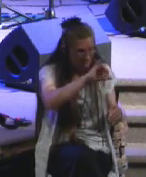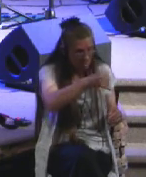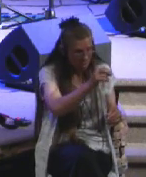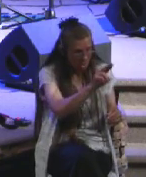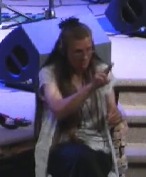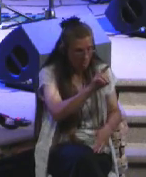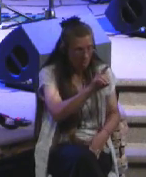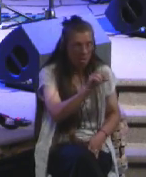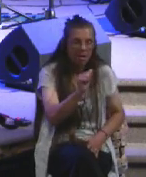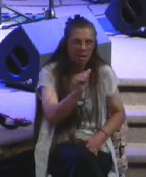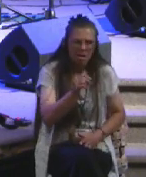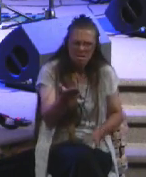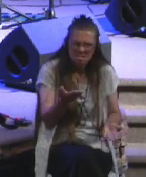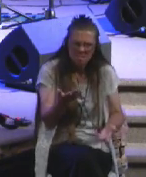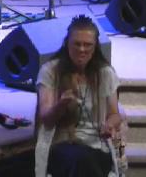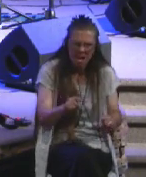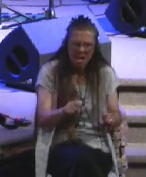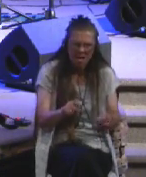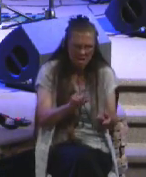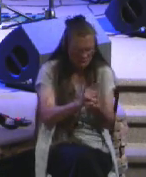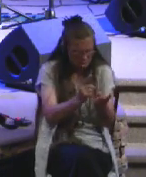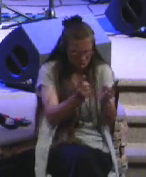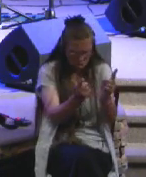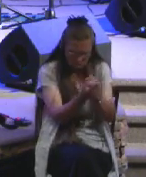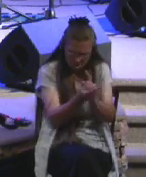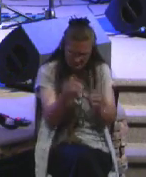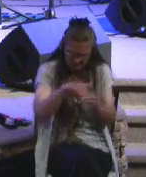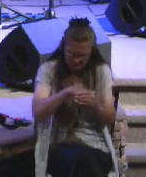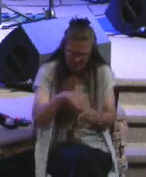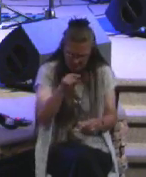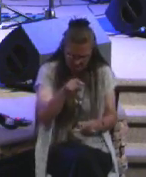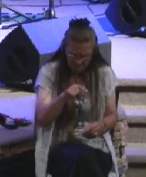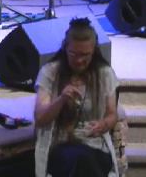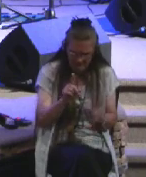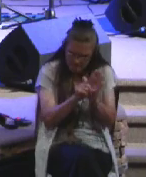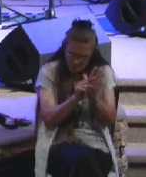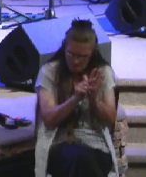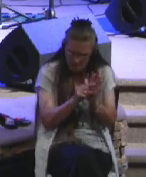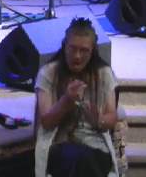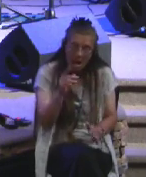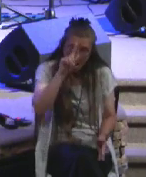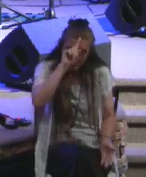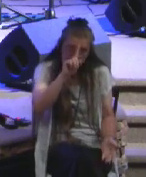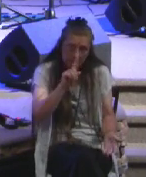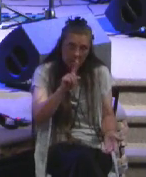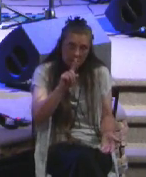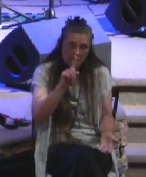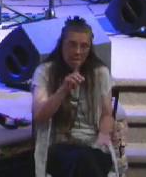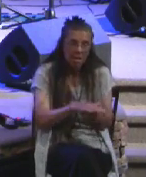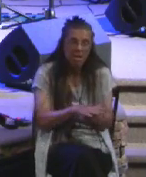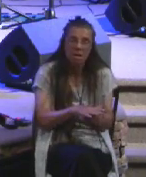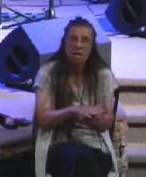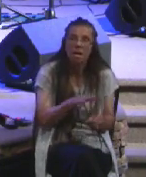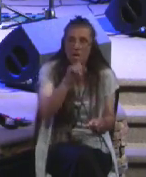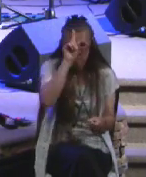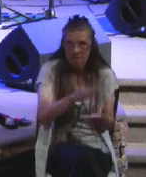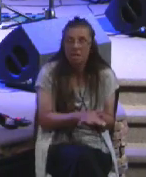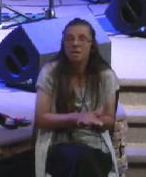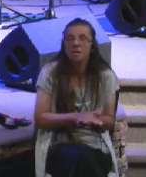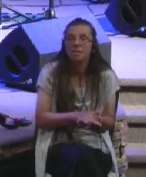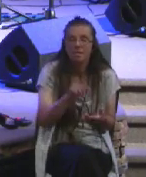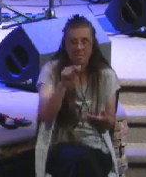Something happens. Something shifts in Judah at that moment. And I believe this is where things change for